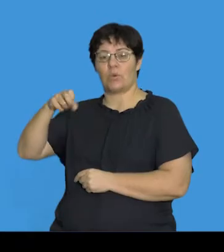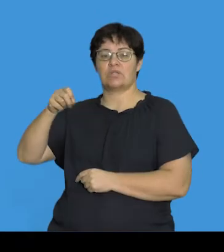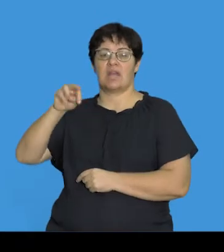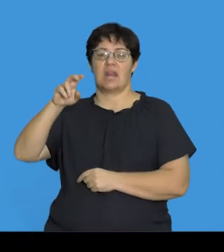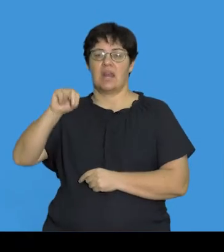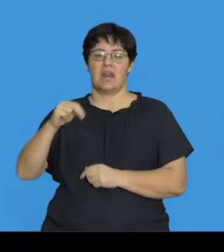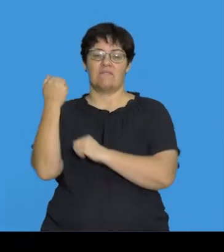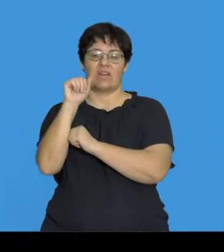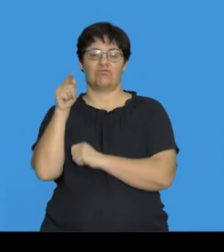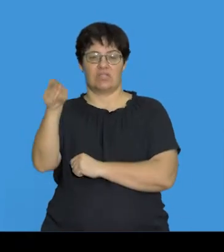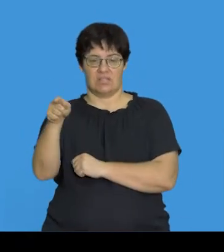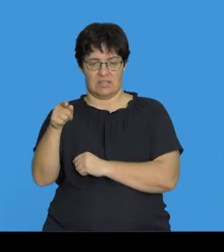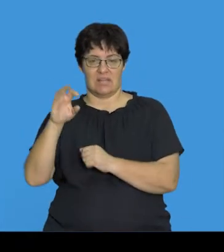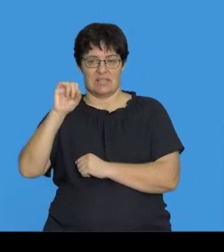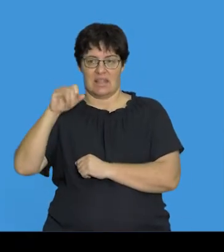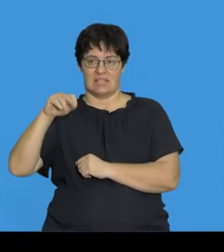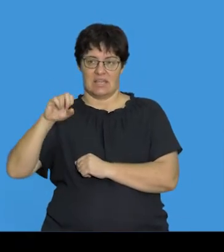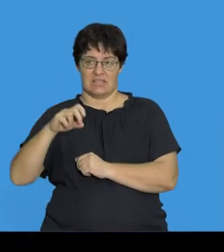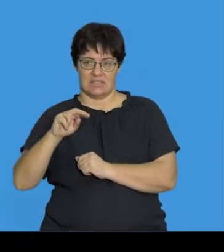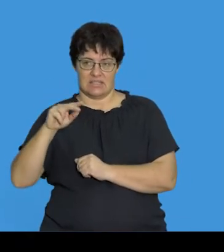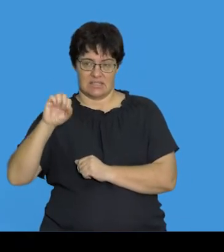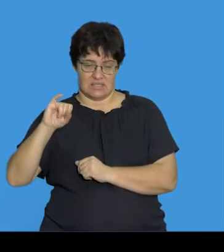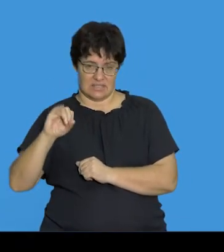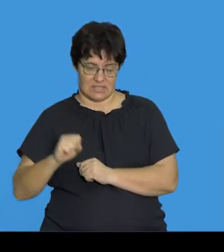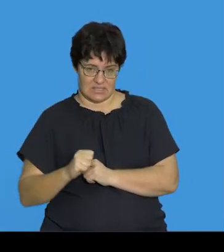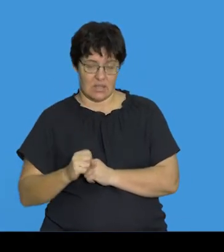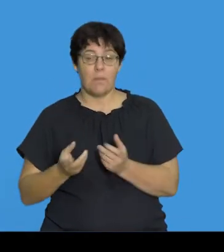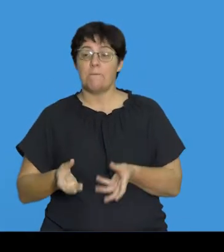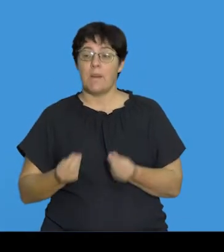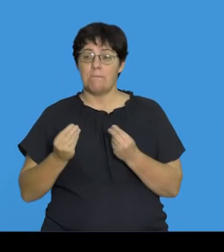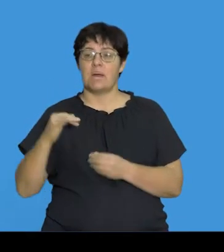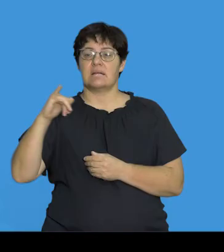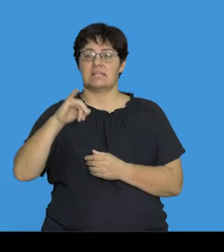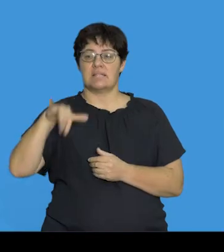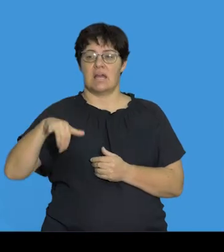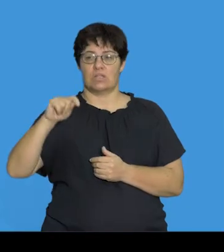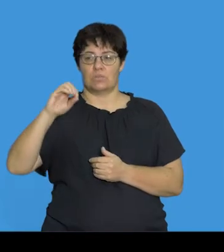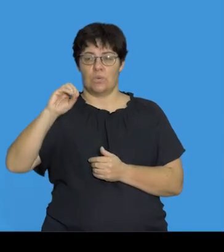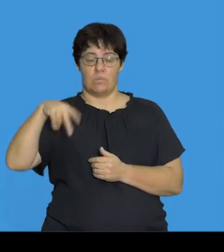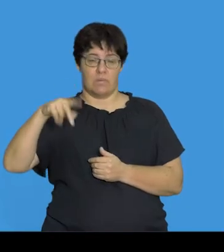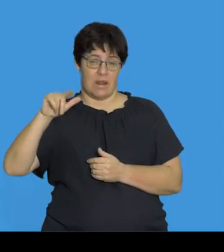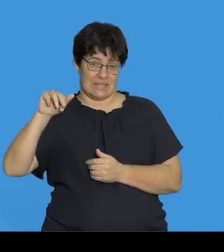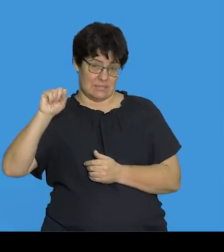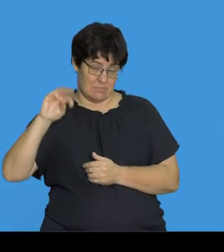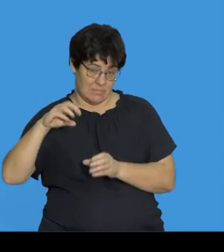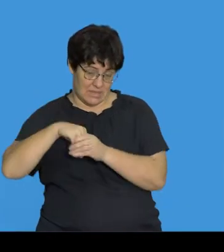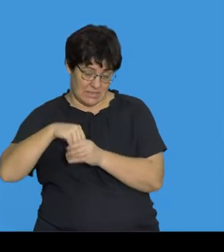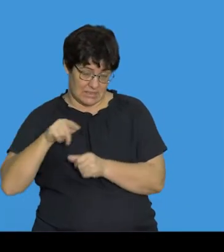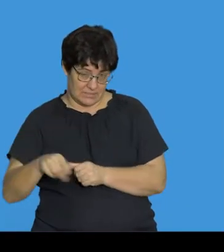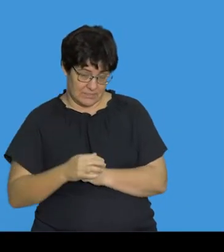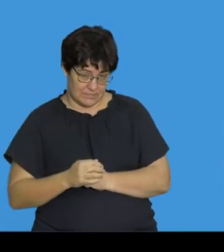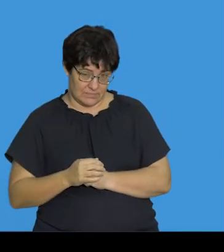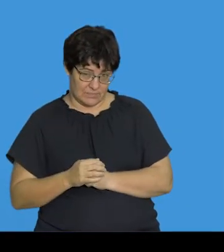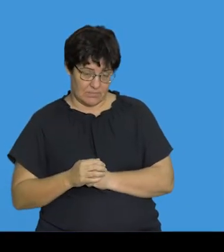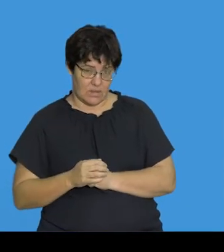protein synthesizing factory, which is found in the cytoplasm. It's important that at this point we try and unpack the